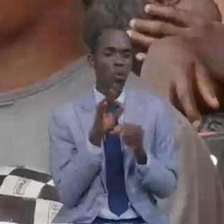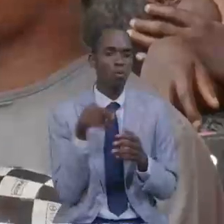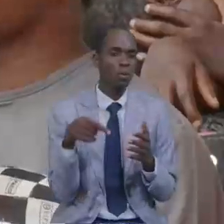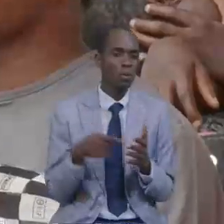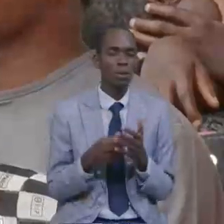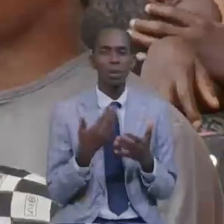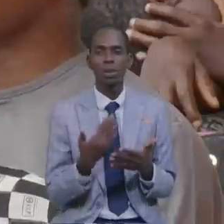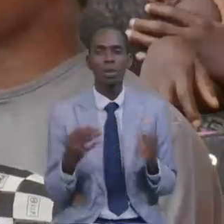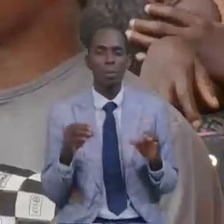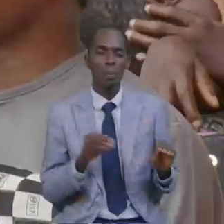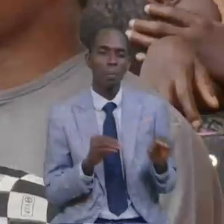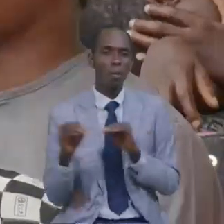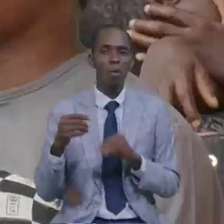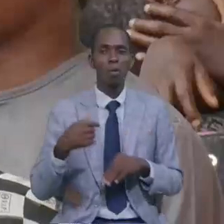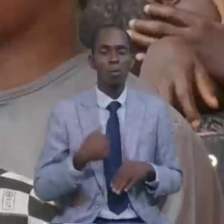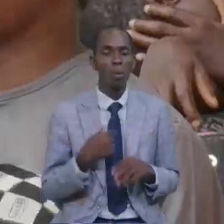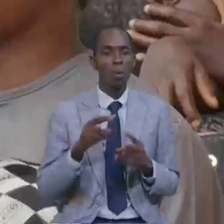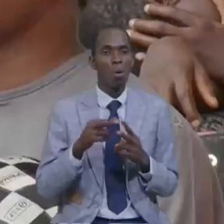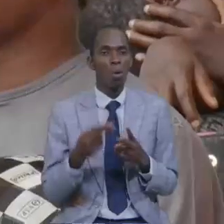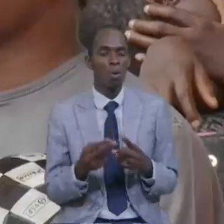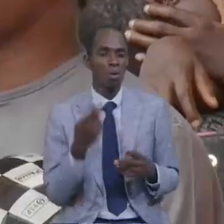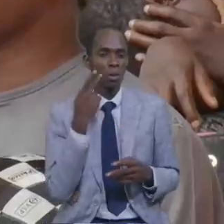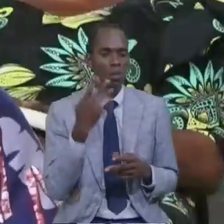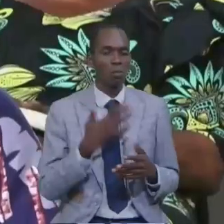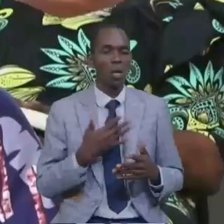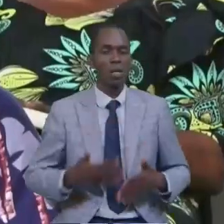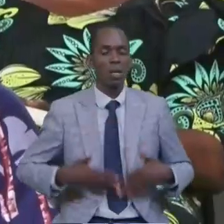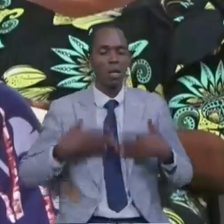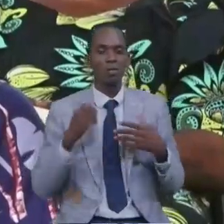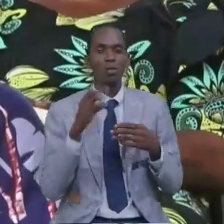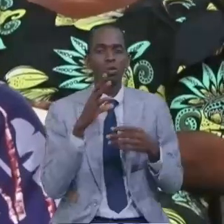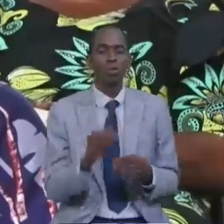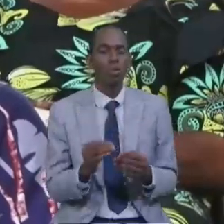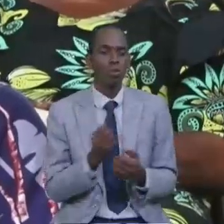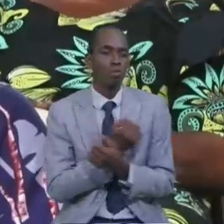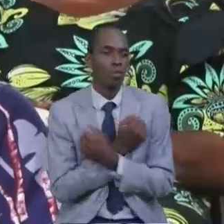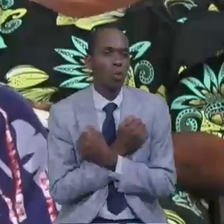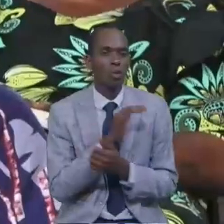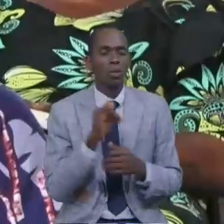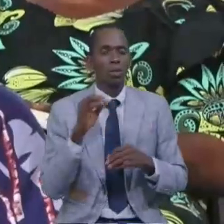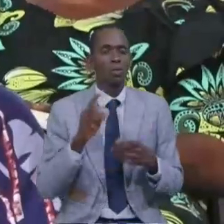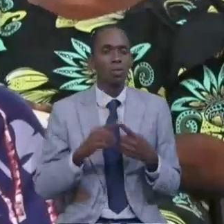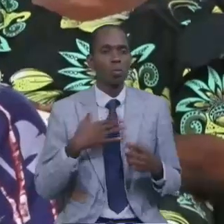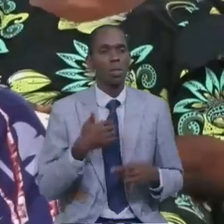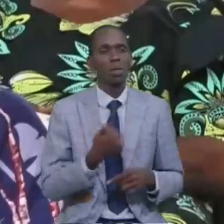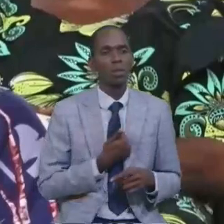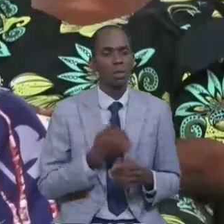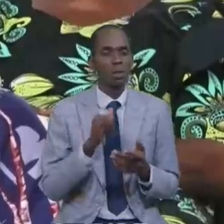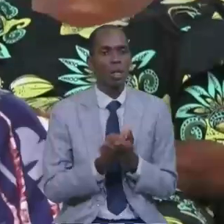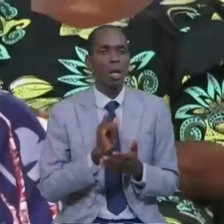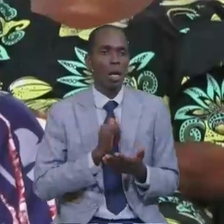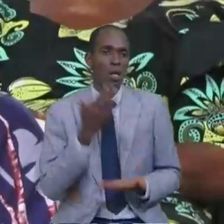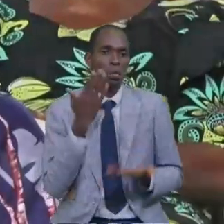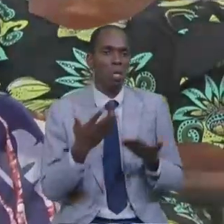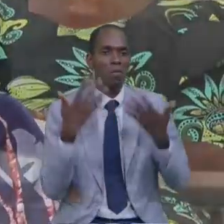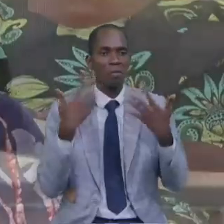so that I might finish my course with joy, and the ministry which I